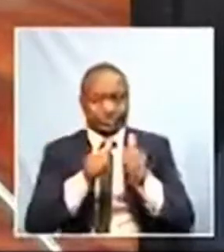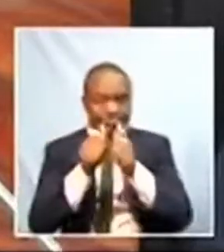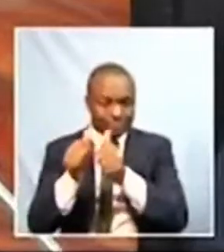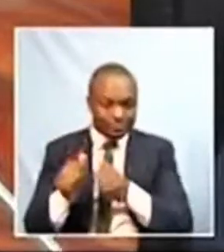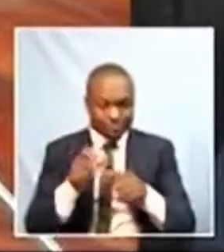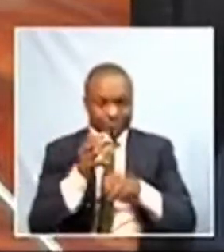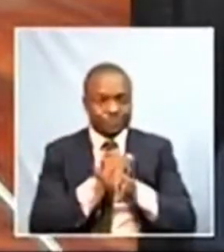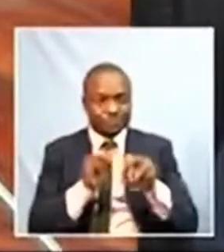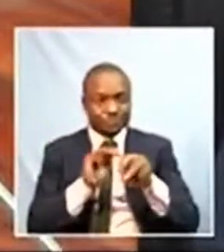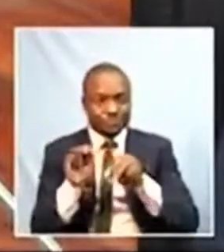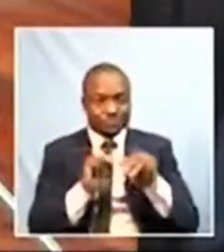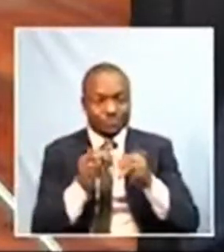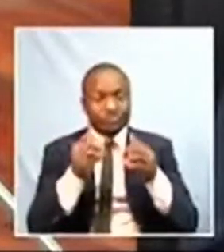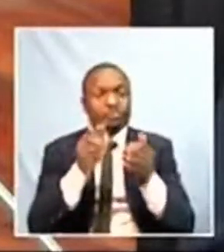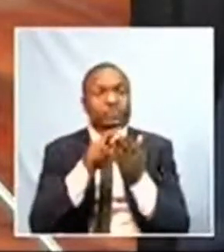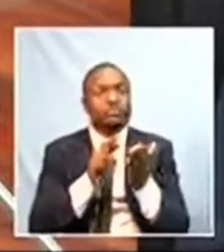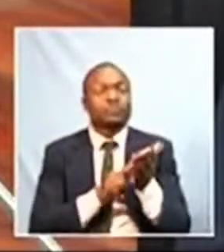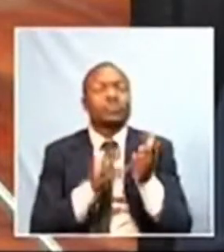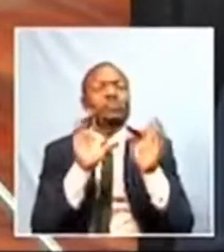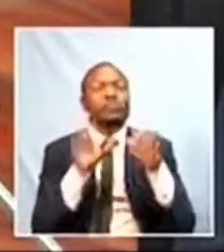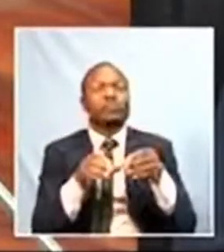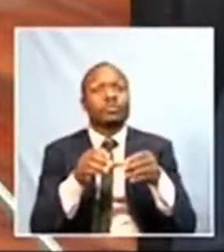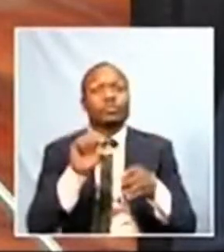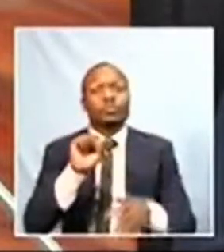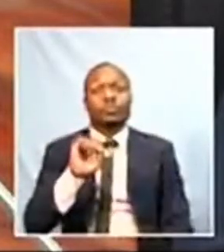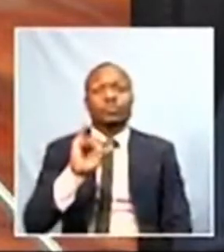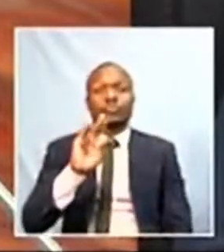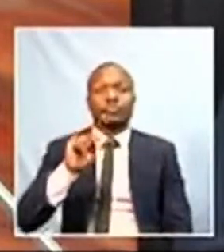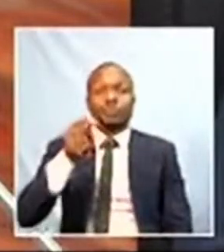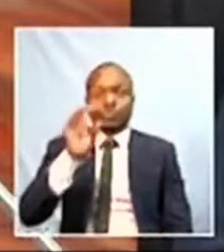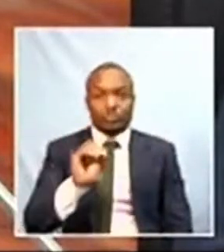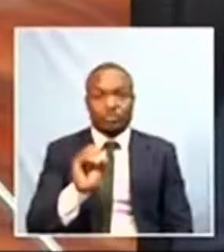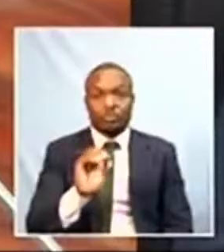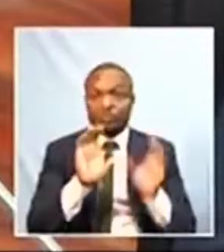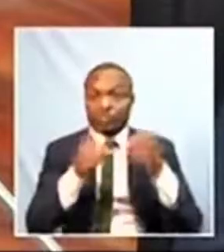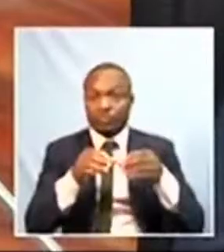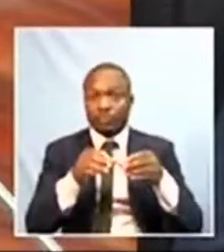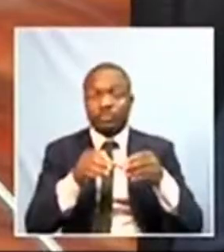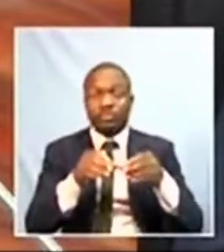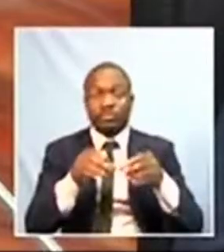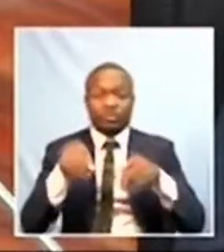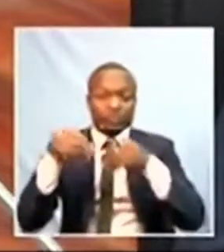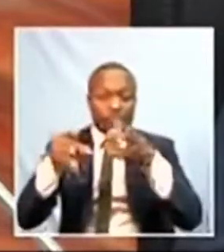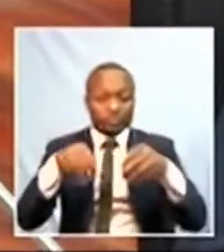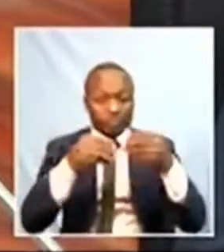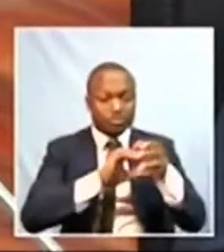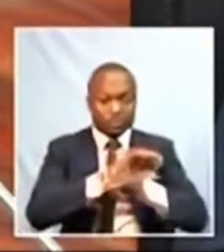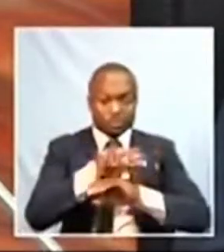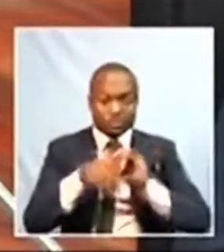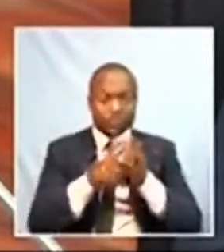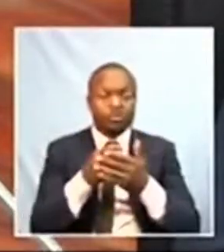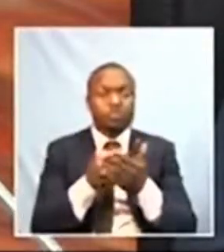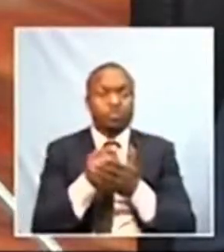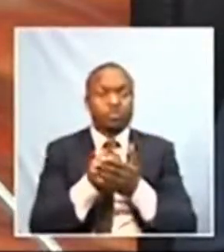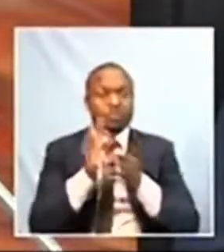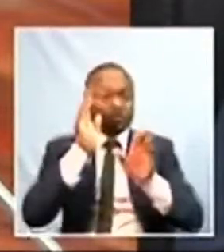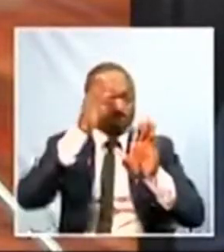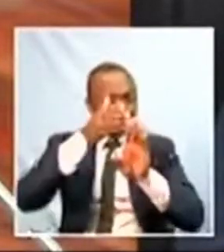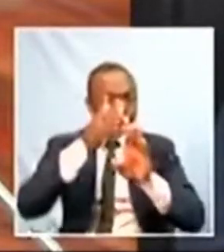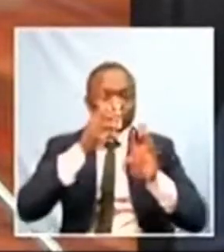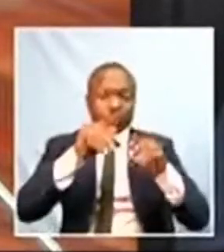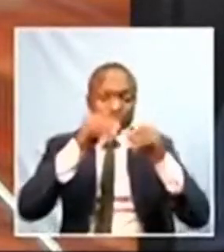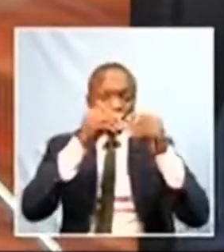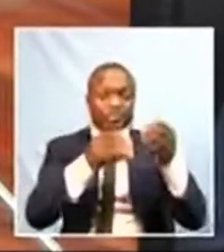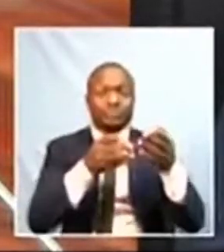taken, management wishes to report to the committee that SIKONGO Town Council dispersed all the funds allocated for grants for the period